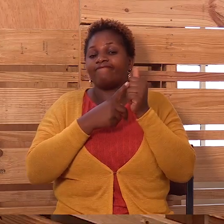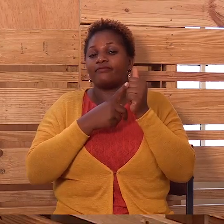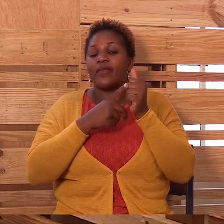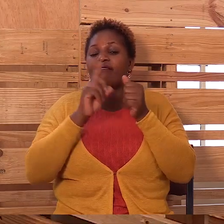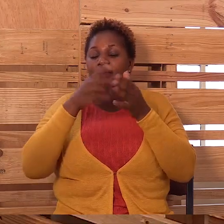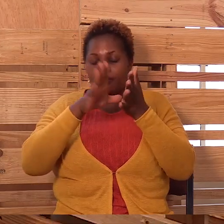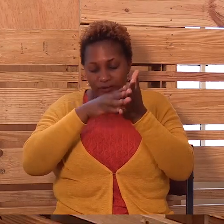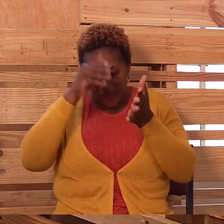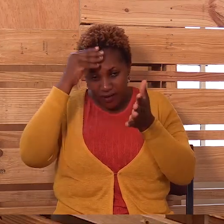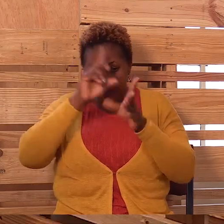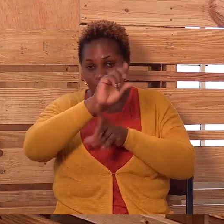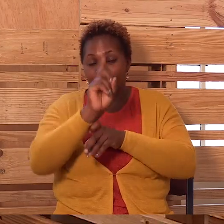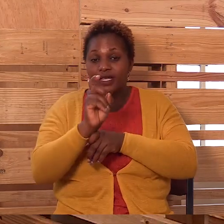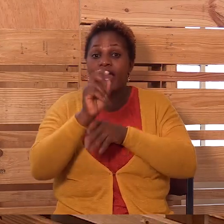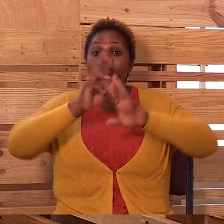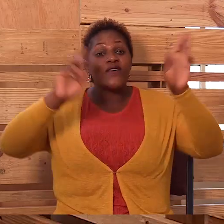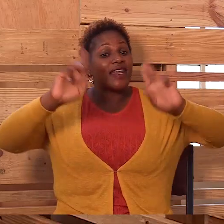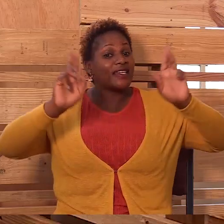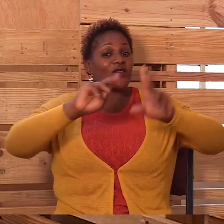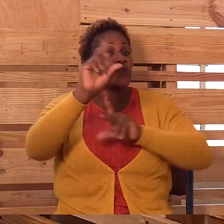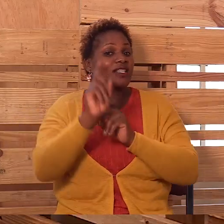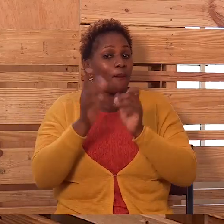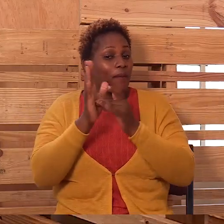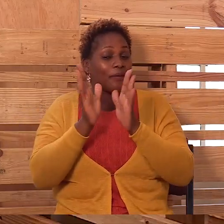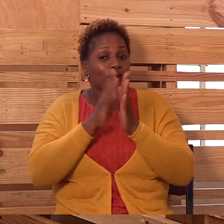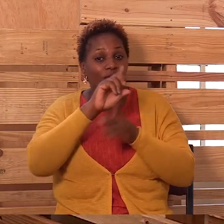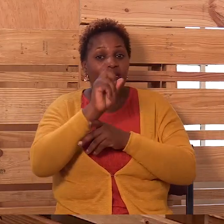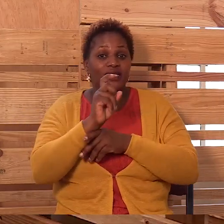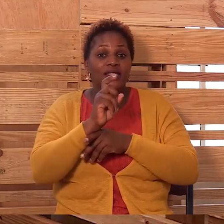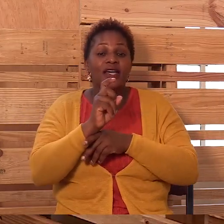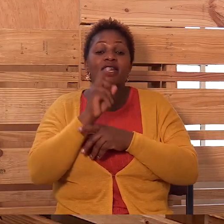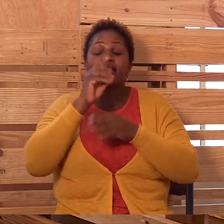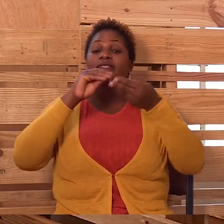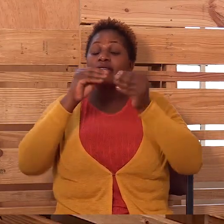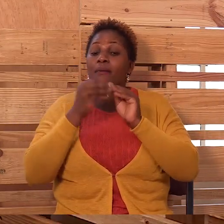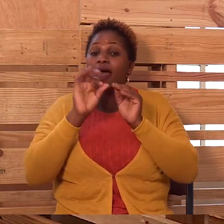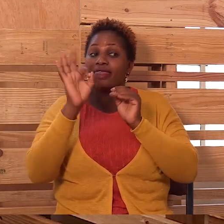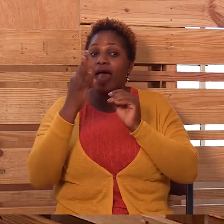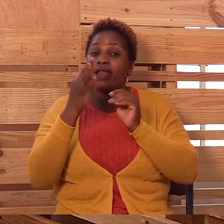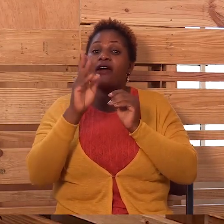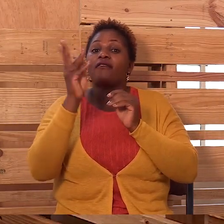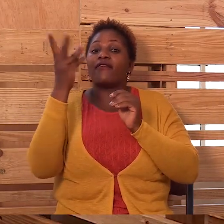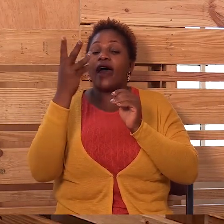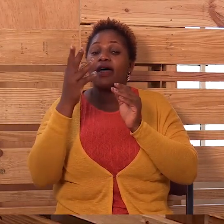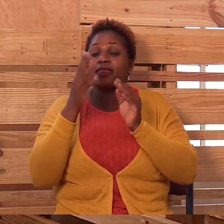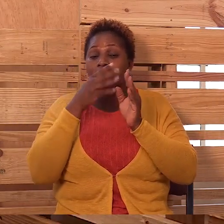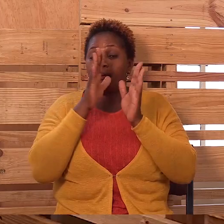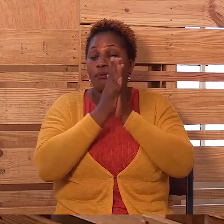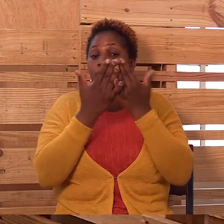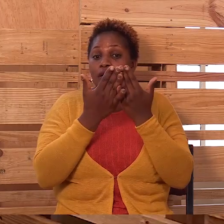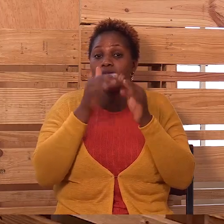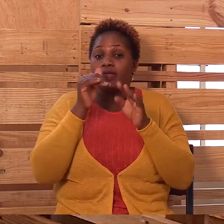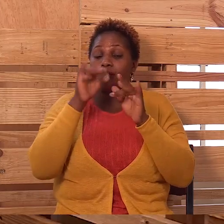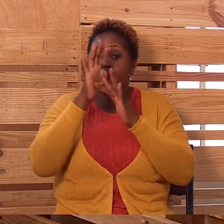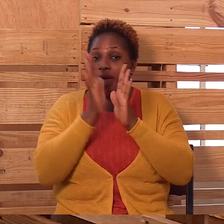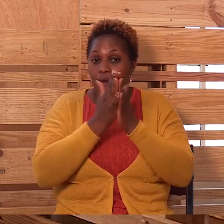start our lesson, I want to ask a trivia question. Are you ready? Is Numbers the third or the fourth book in the